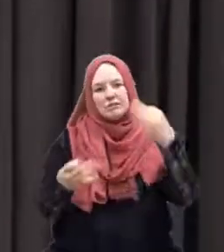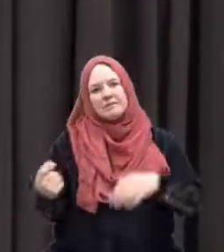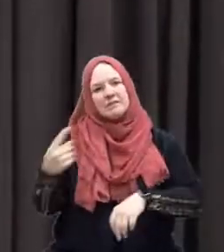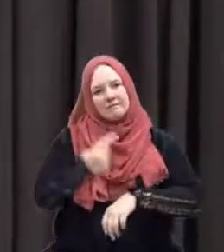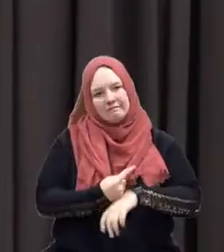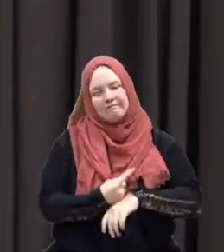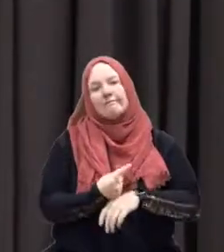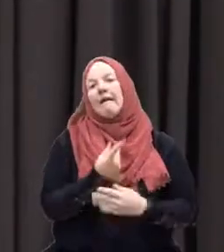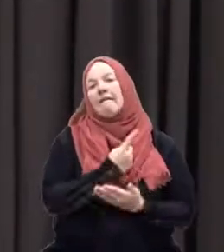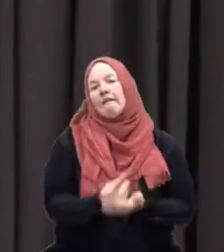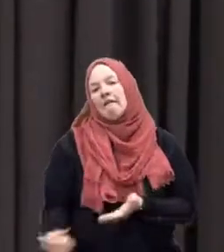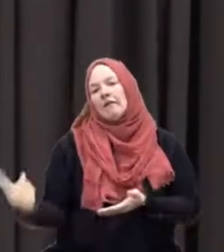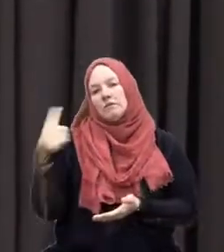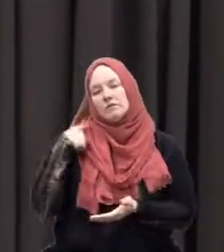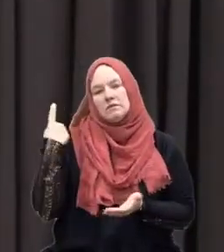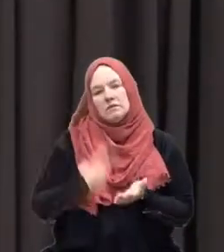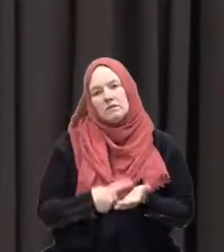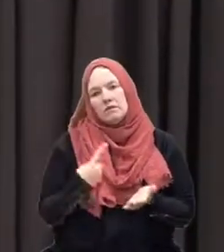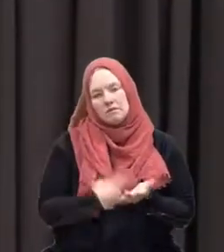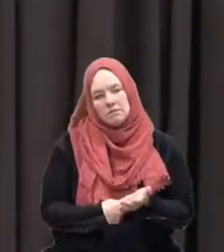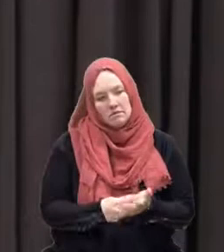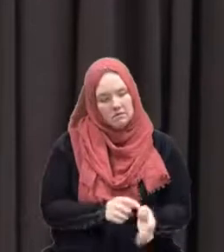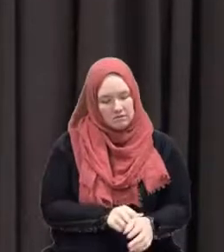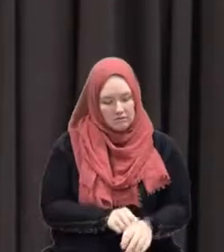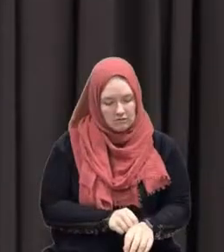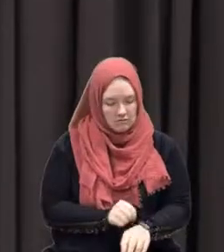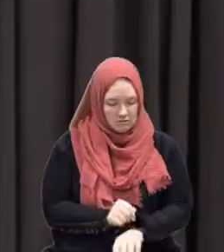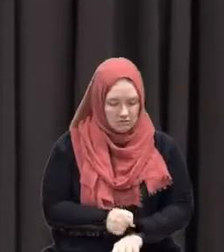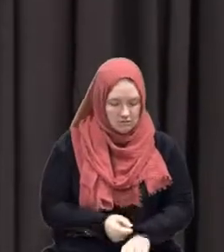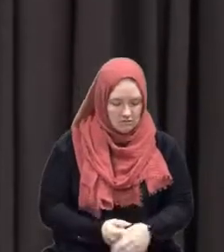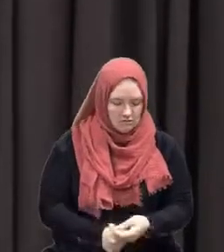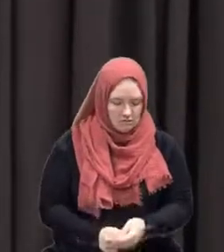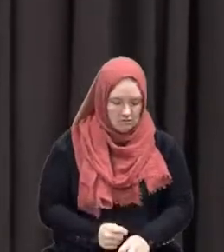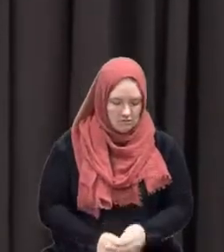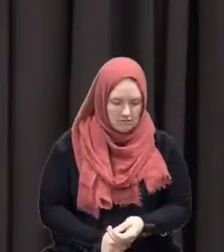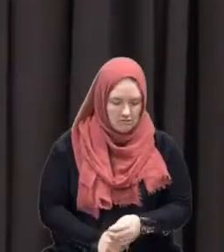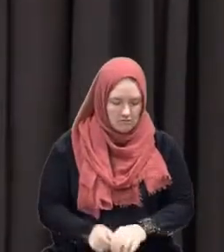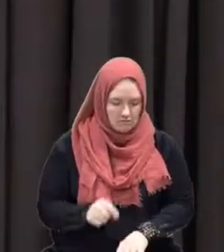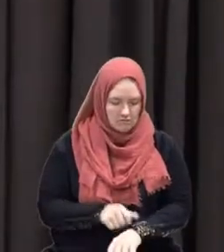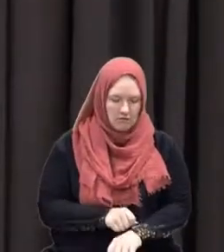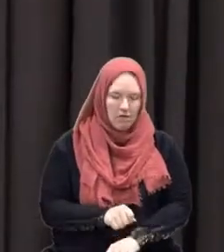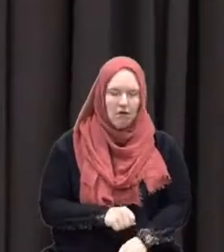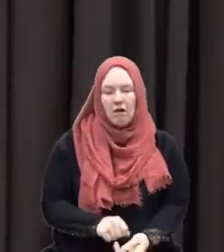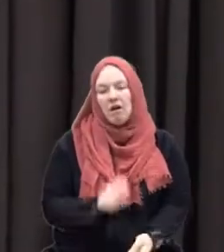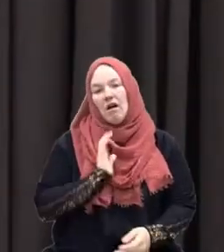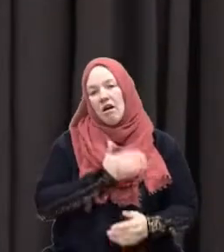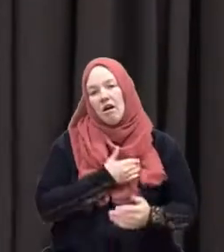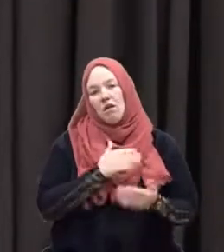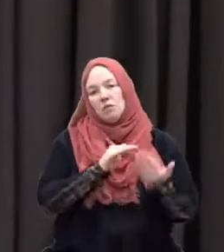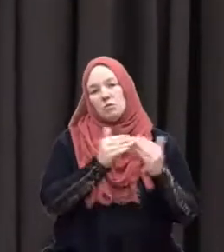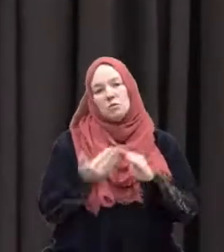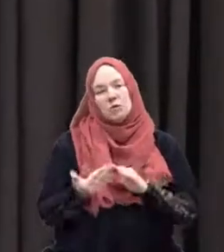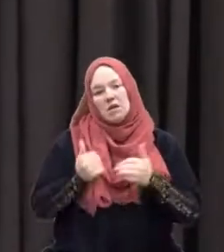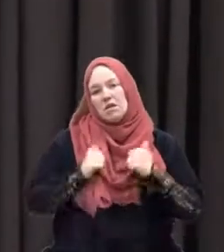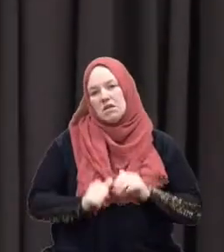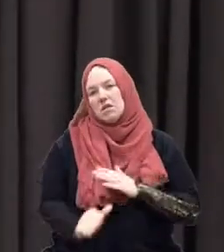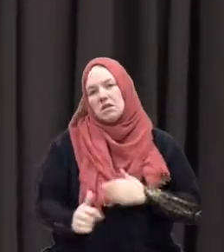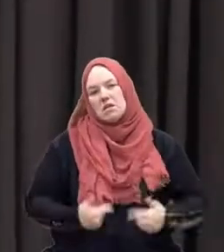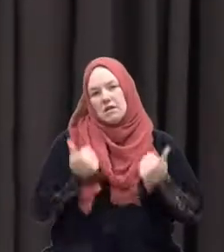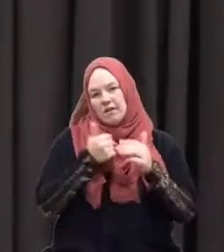week, we spoke about the miseries that our Ummah has been living under for